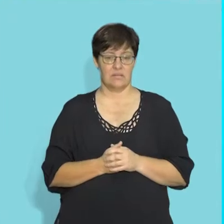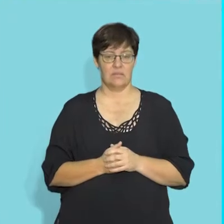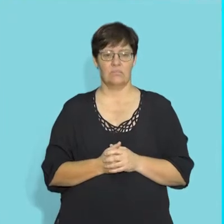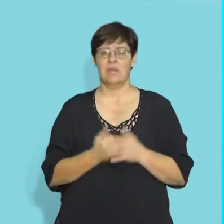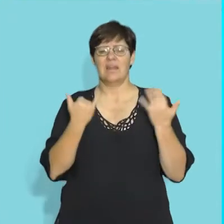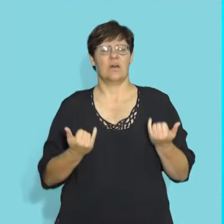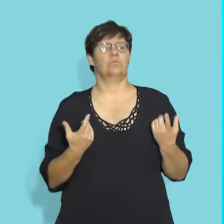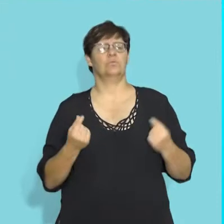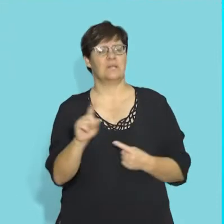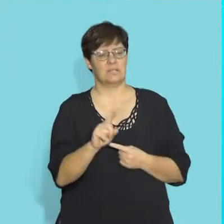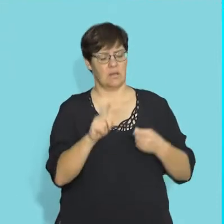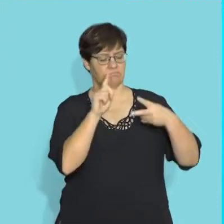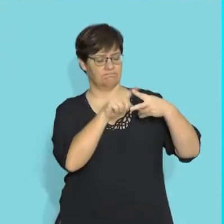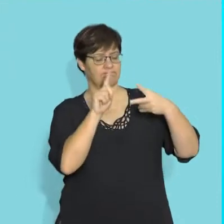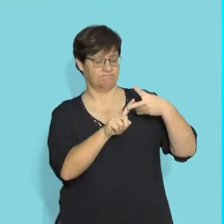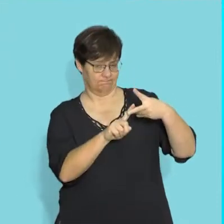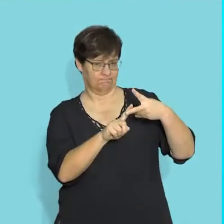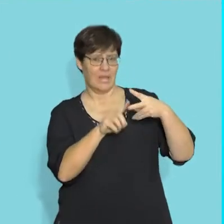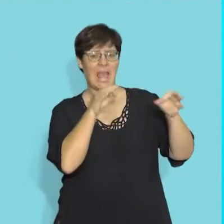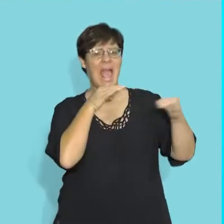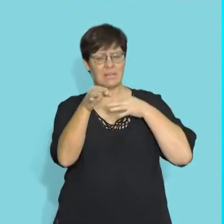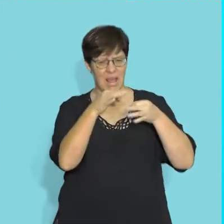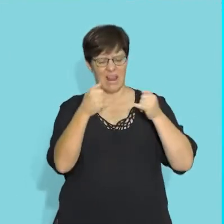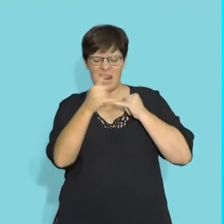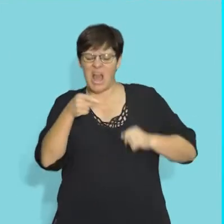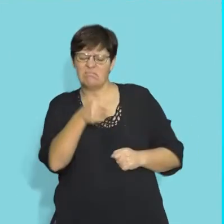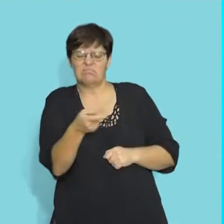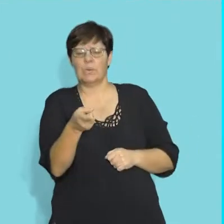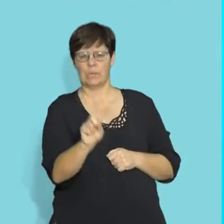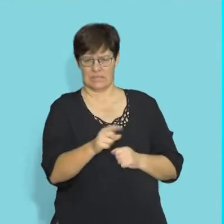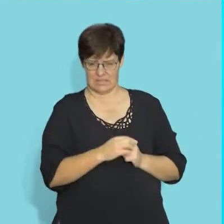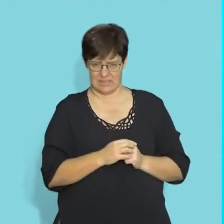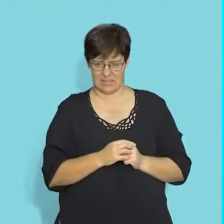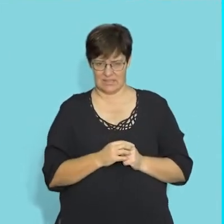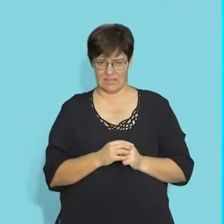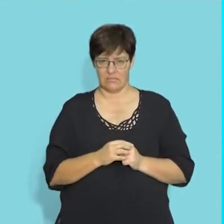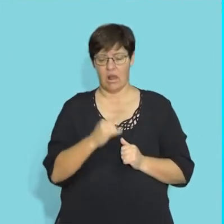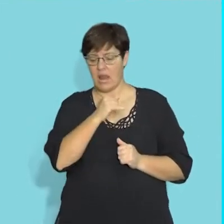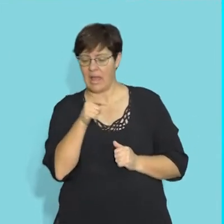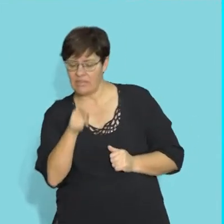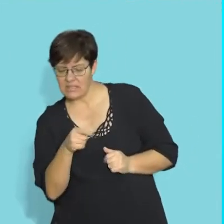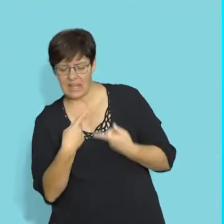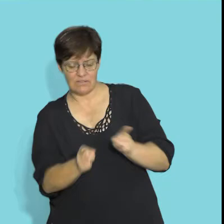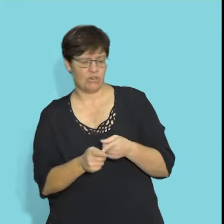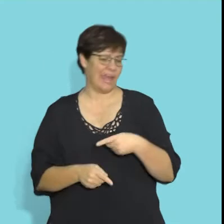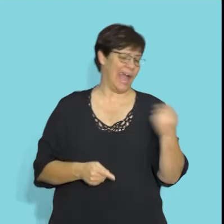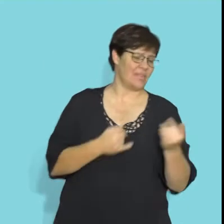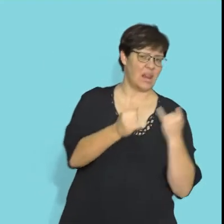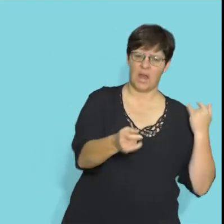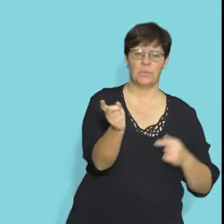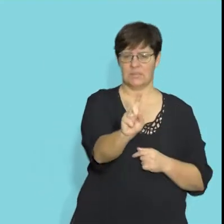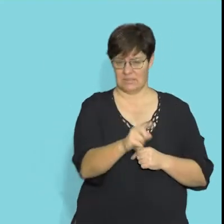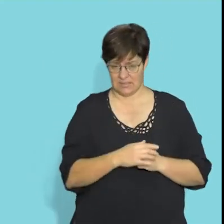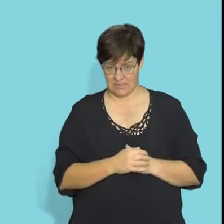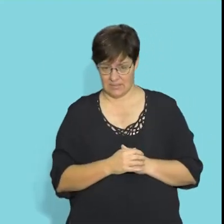going to be doing is we're going to be talking about the two things that describe a line. What makes lines different to other lines? So the